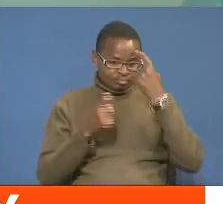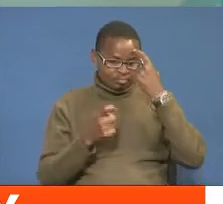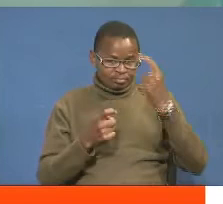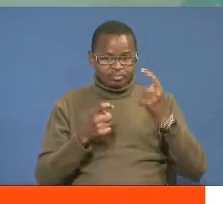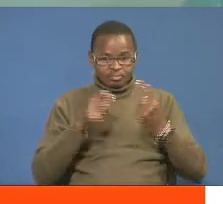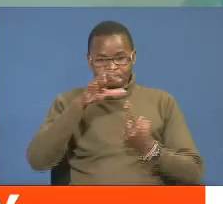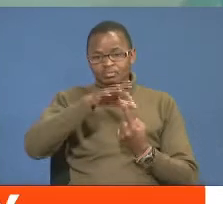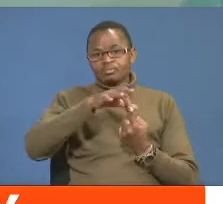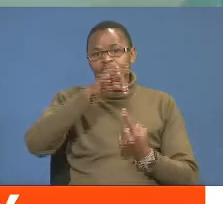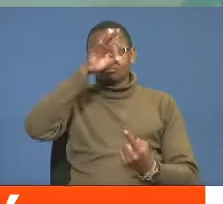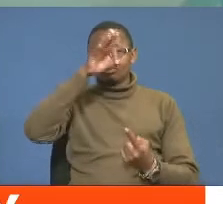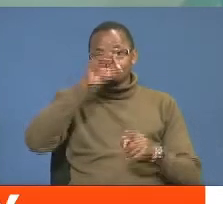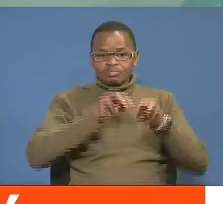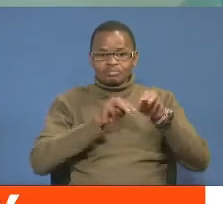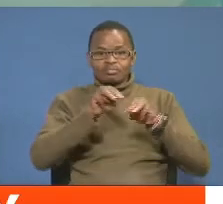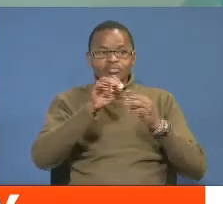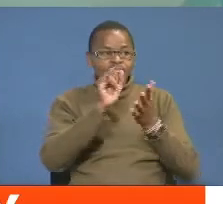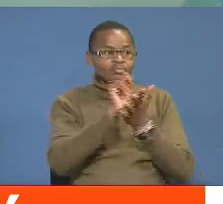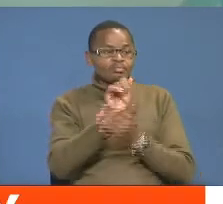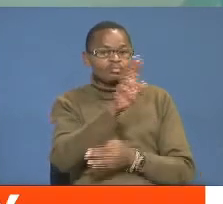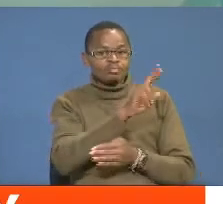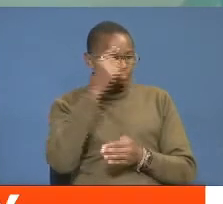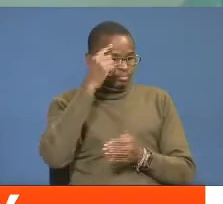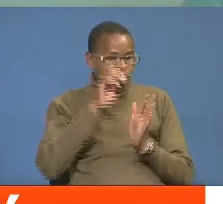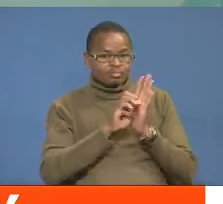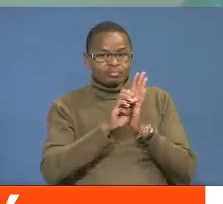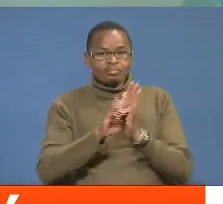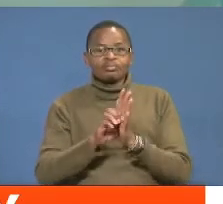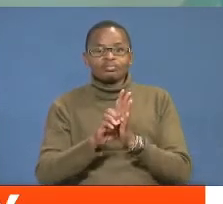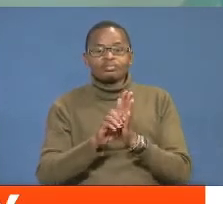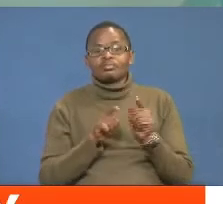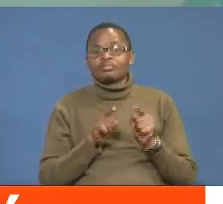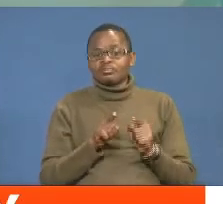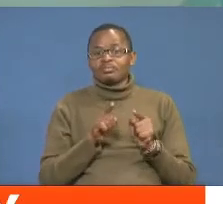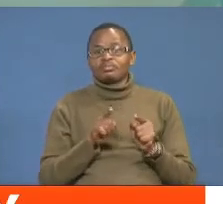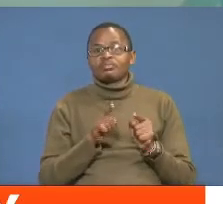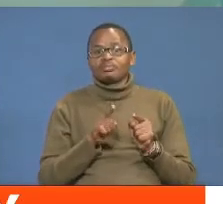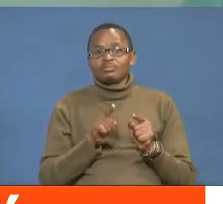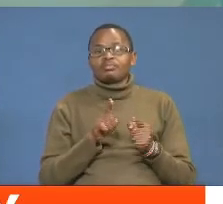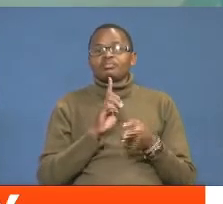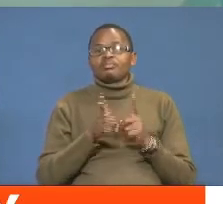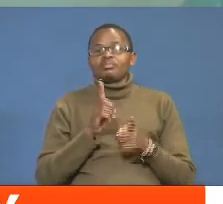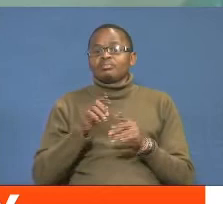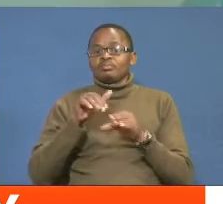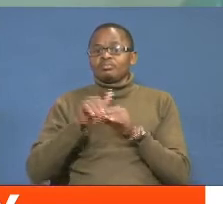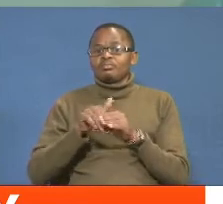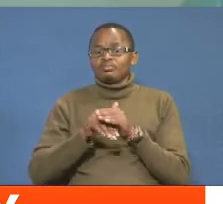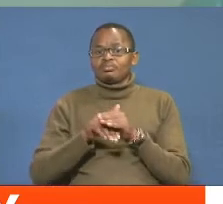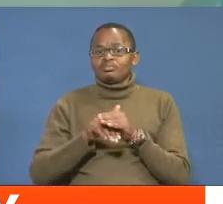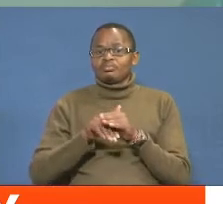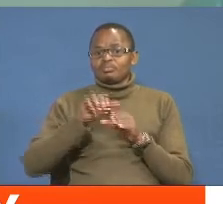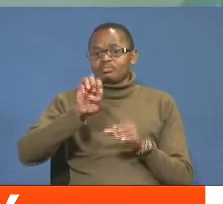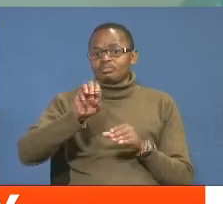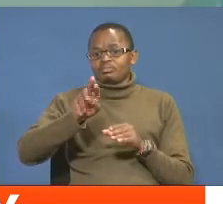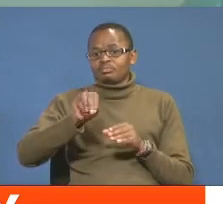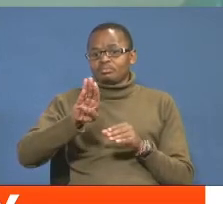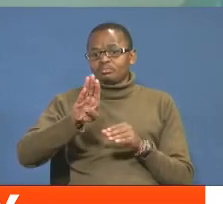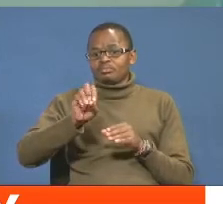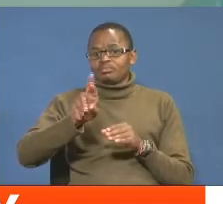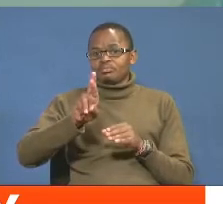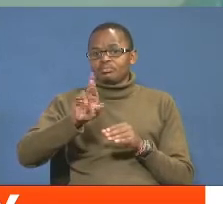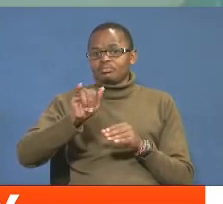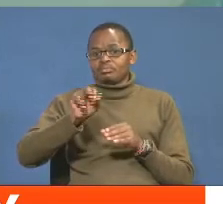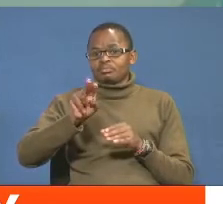a particular methodology that they used. For mm-hmm. instance, you know, they say these viruses were grown in embryonic tissues,